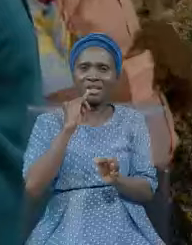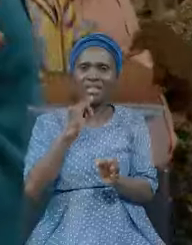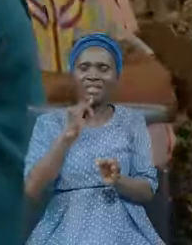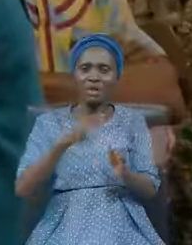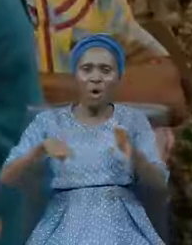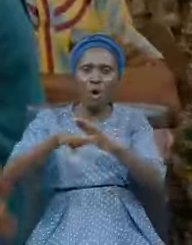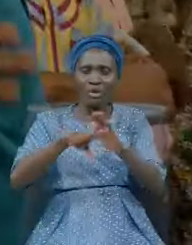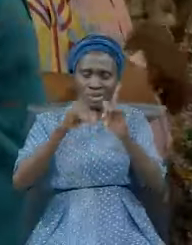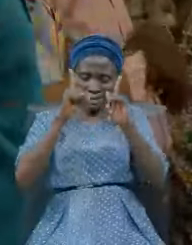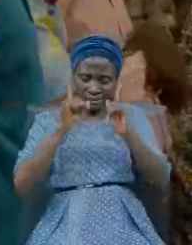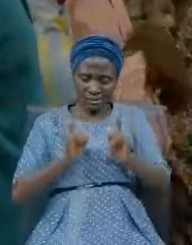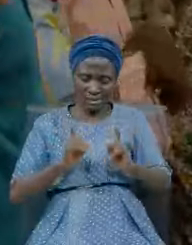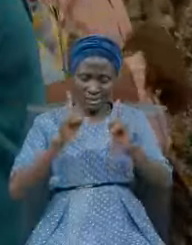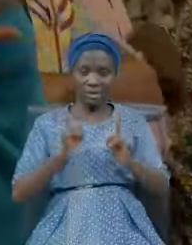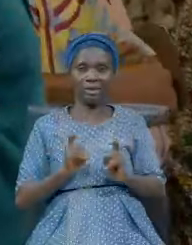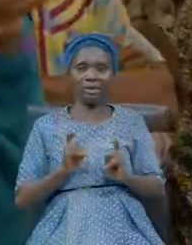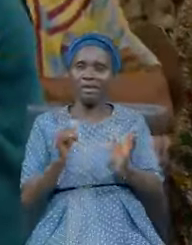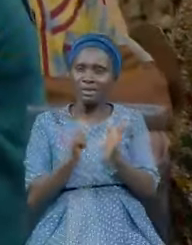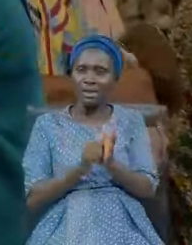no anger,